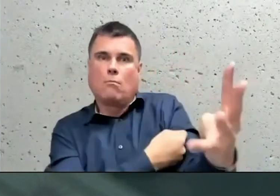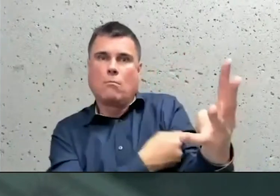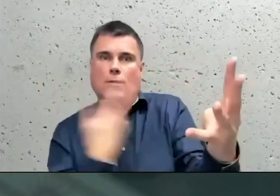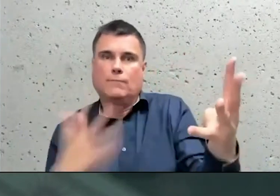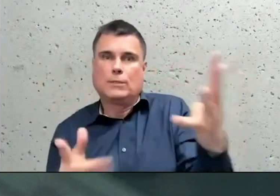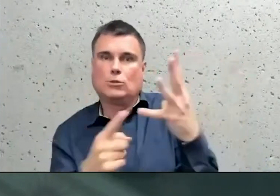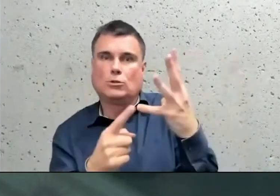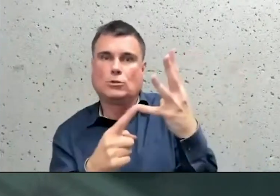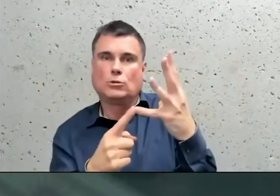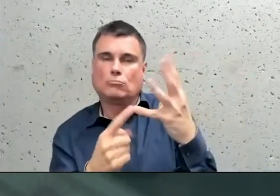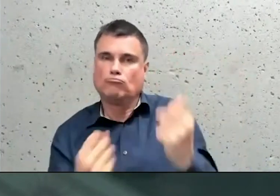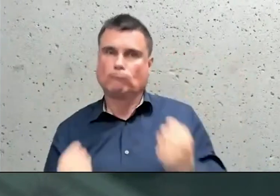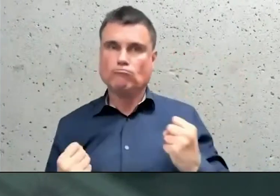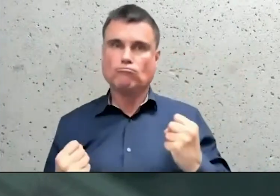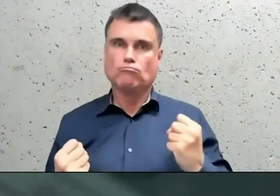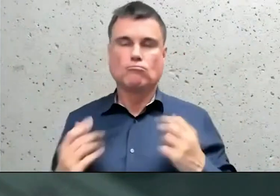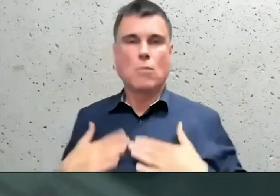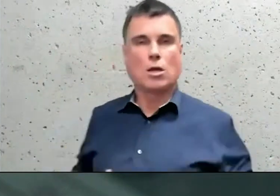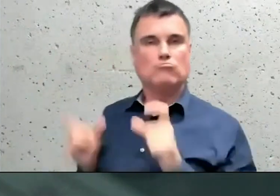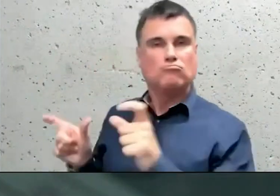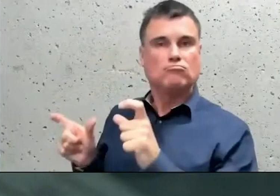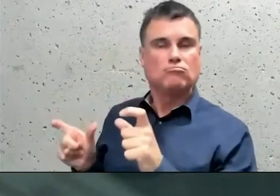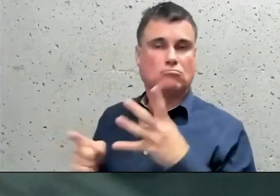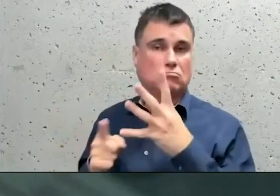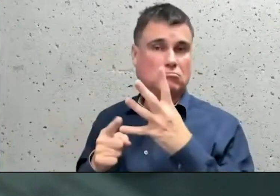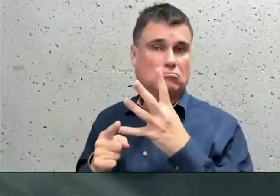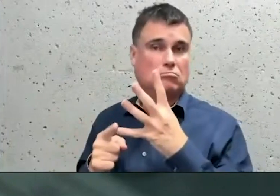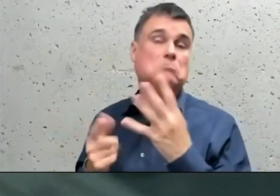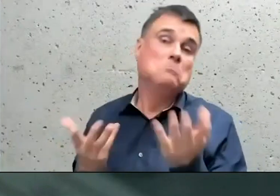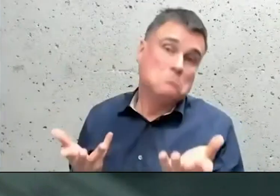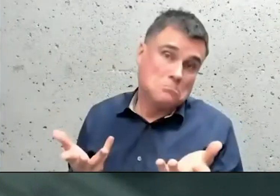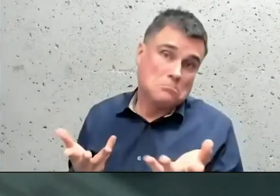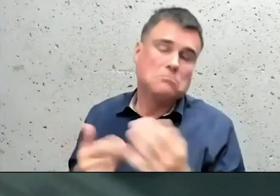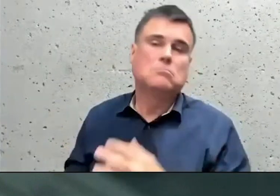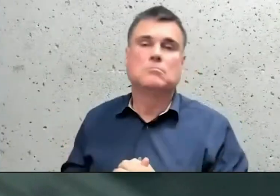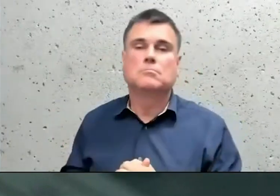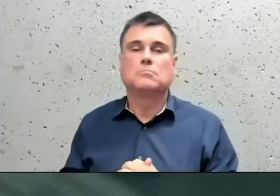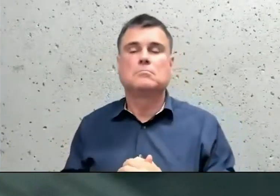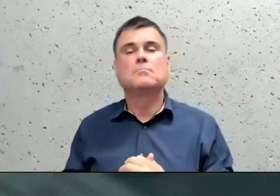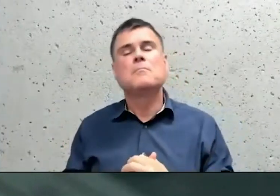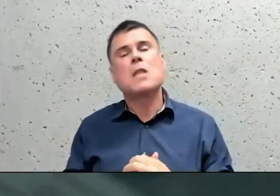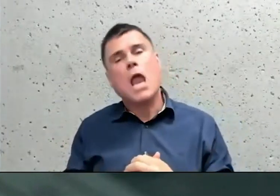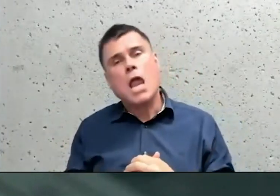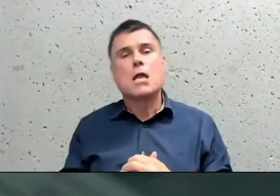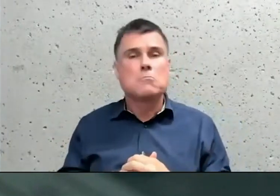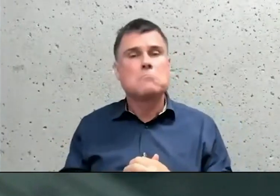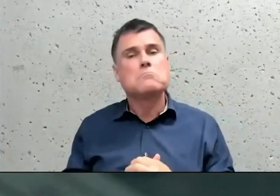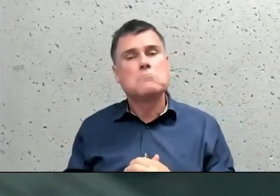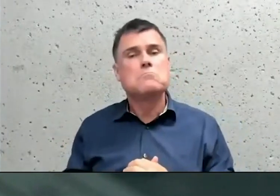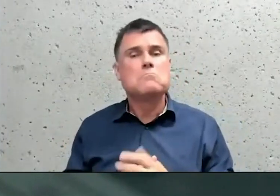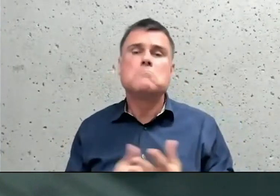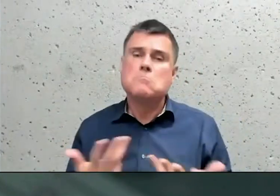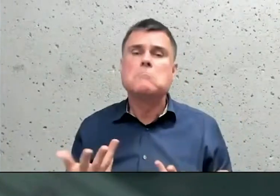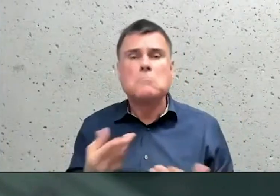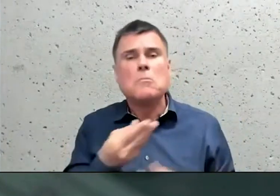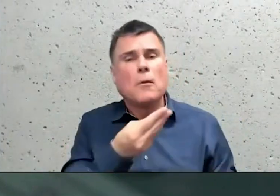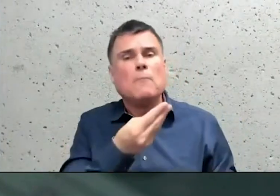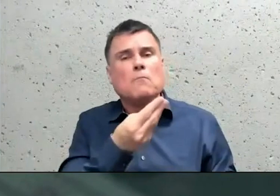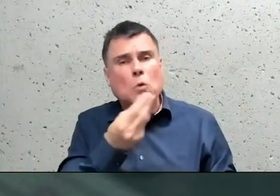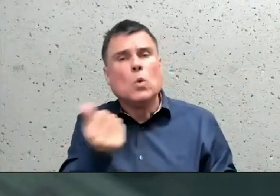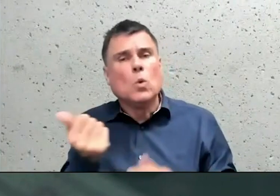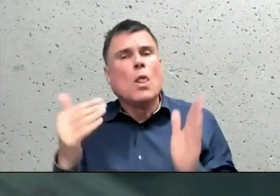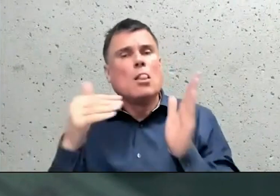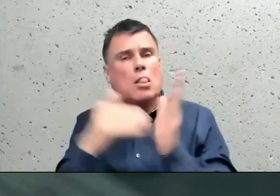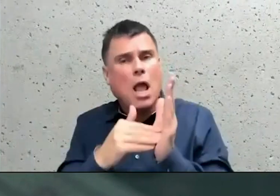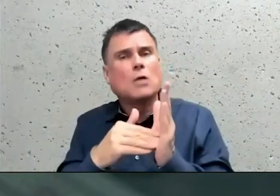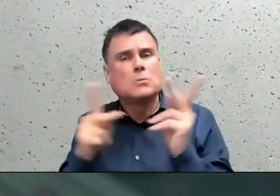me. I would say there's probably estimate in a couple of thousands of people. Yes, we do know